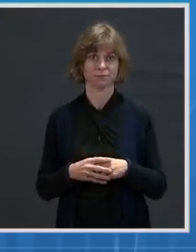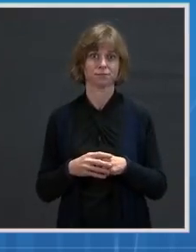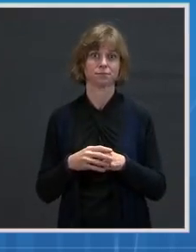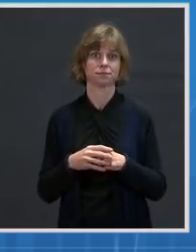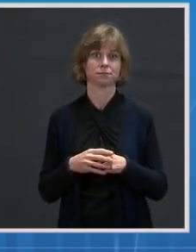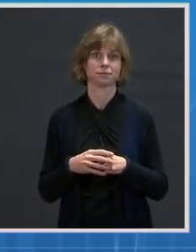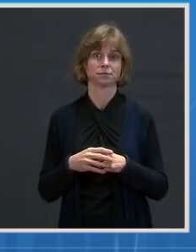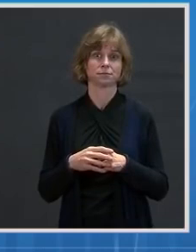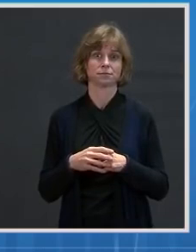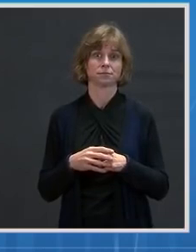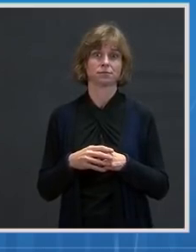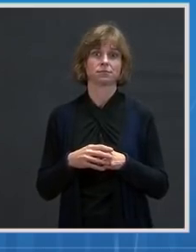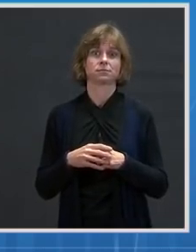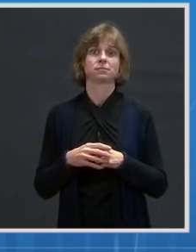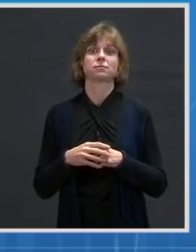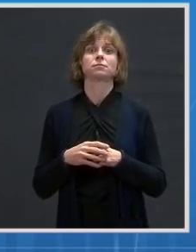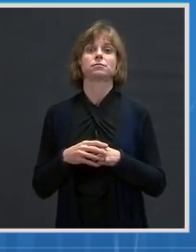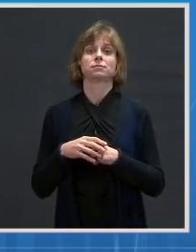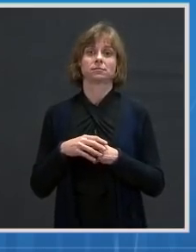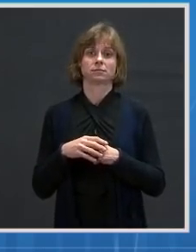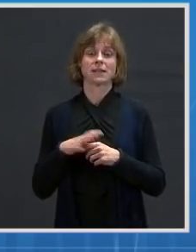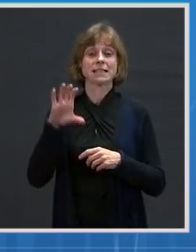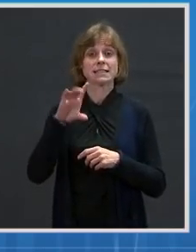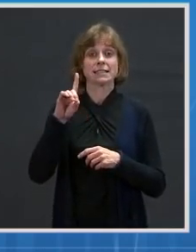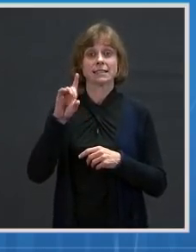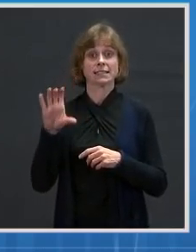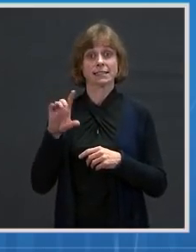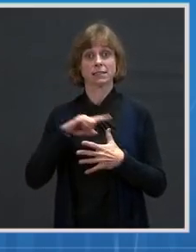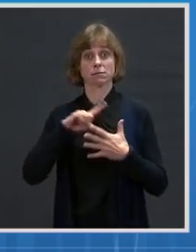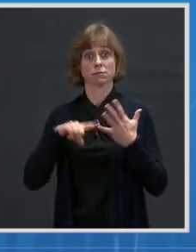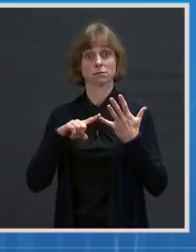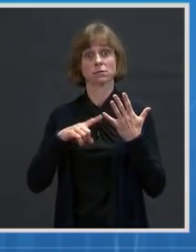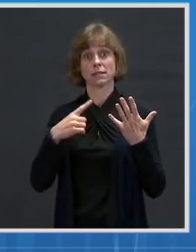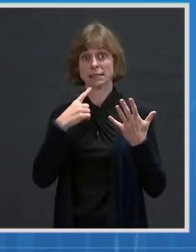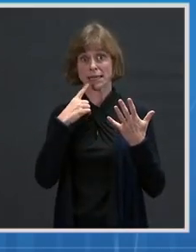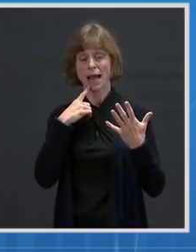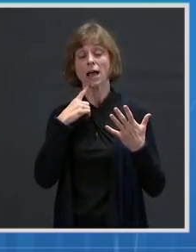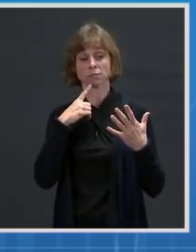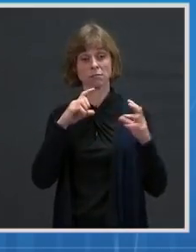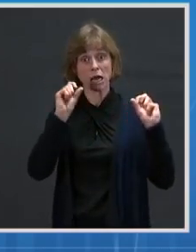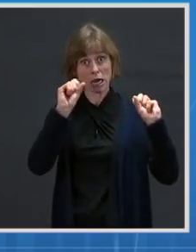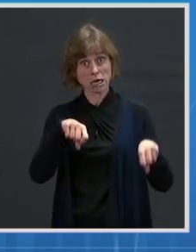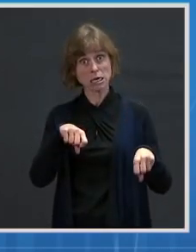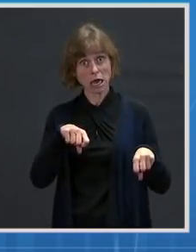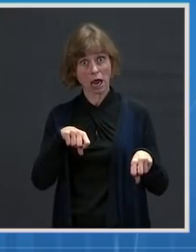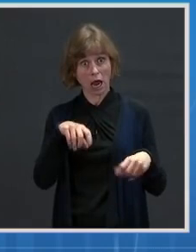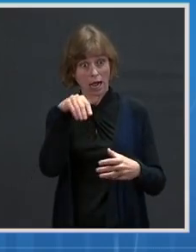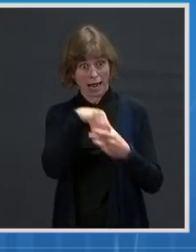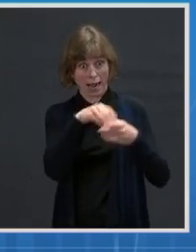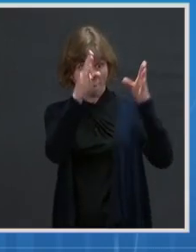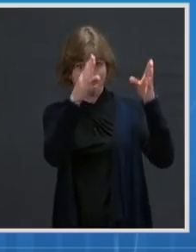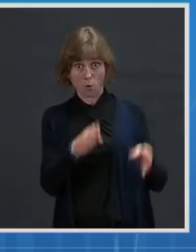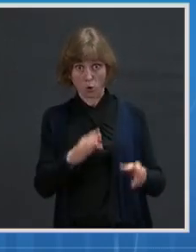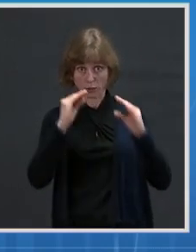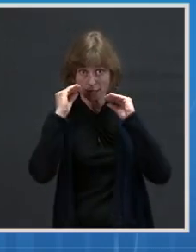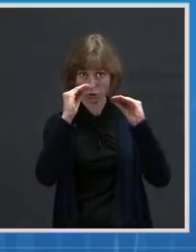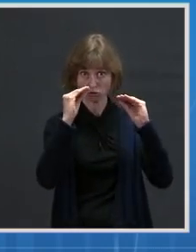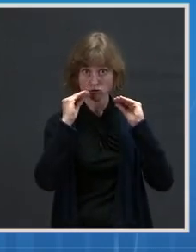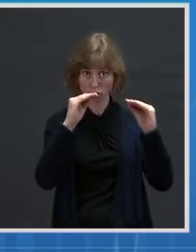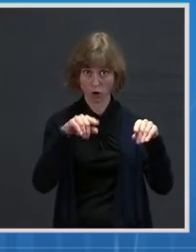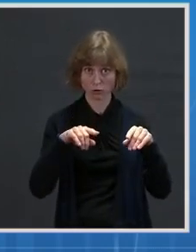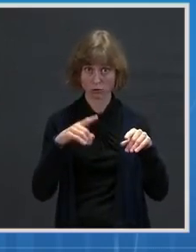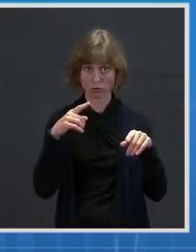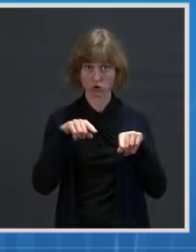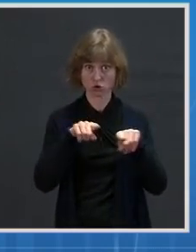while CDC's operational strategy does provide for in-person instruction during all levels of community spread, the safest